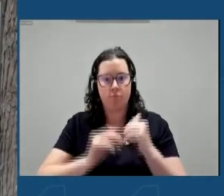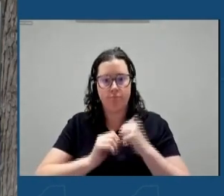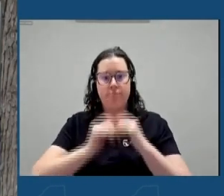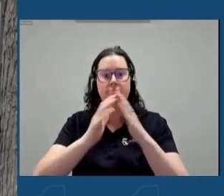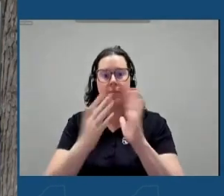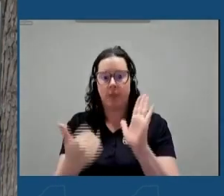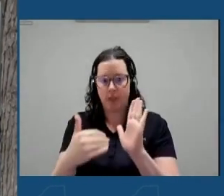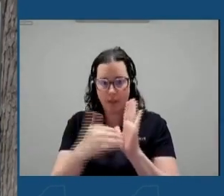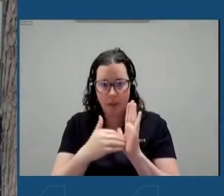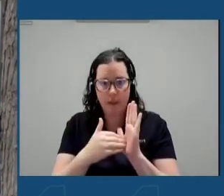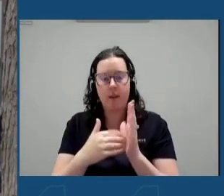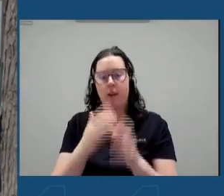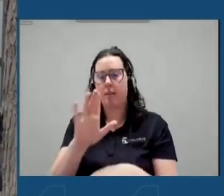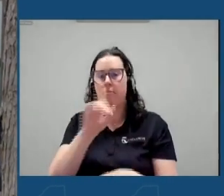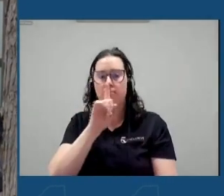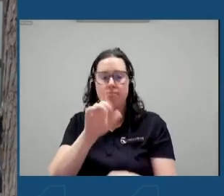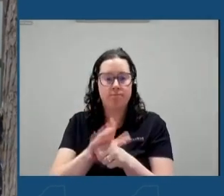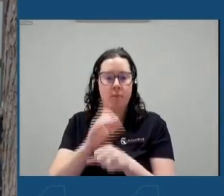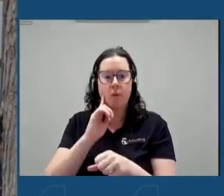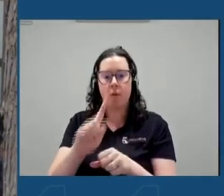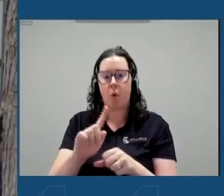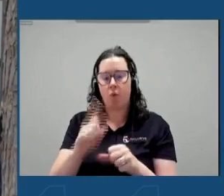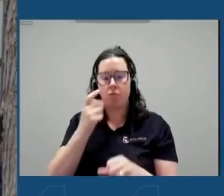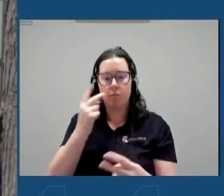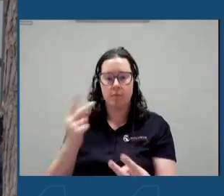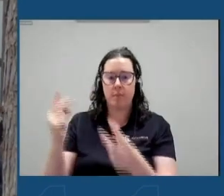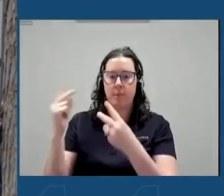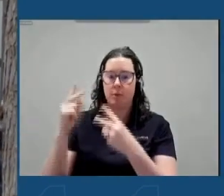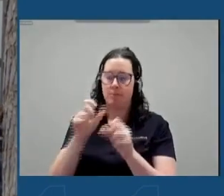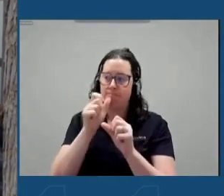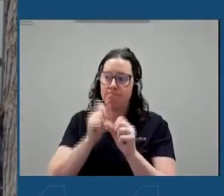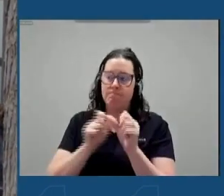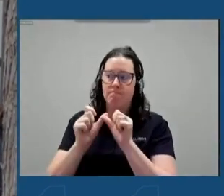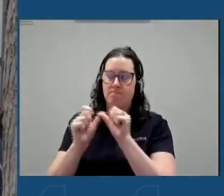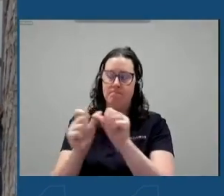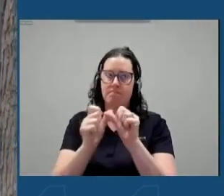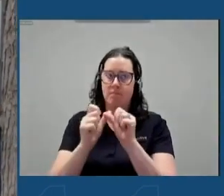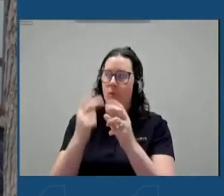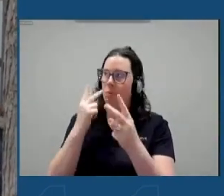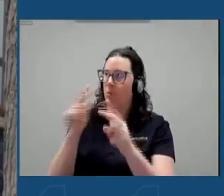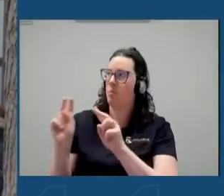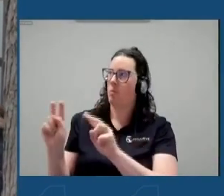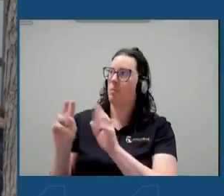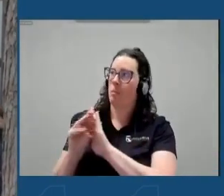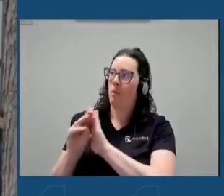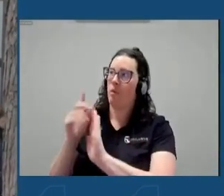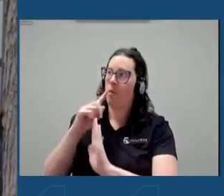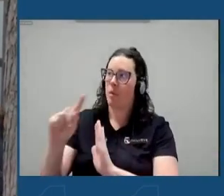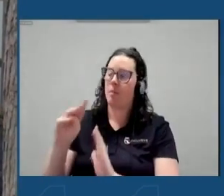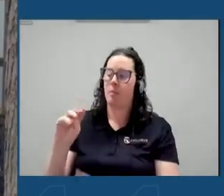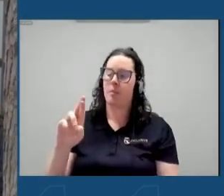to remembrance and their demonstration of resilience have been models for all of us. Mr. Brezanoff.